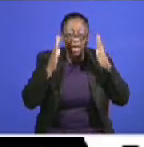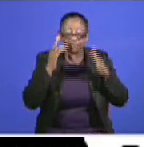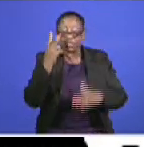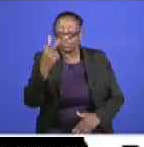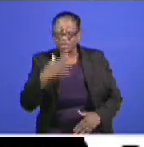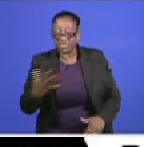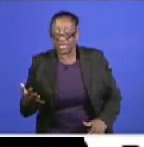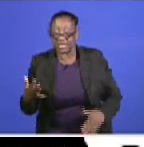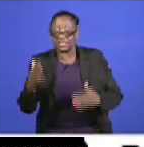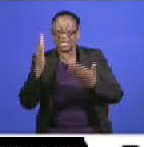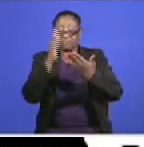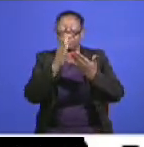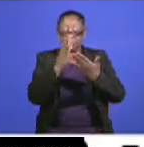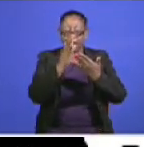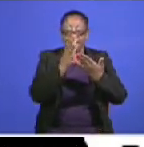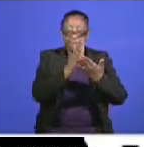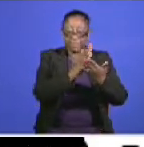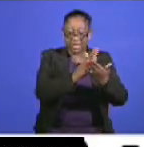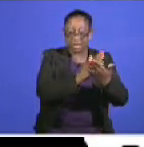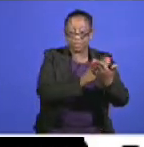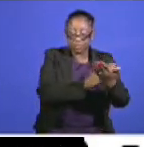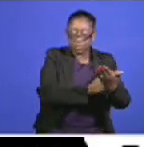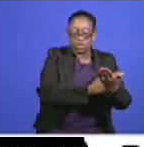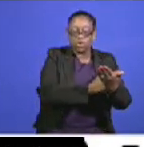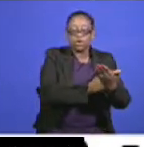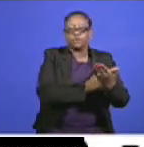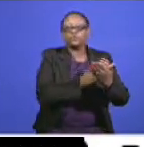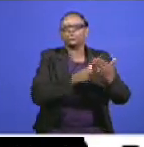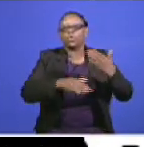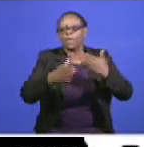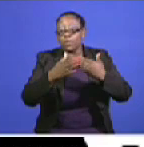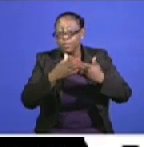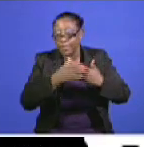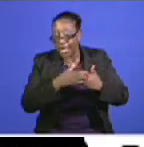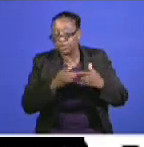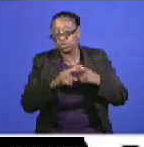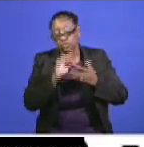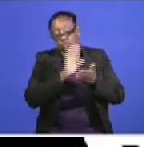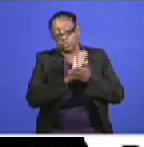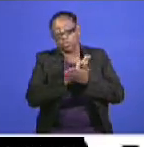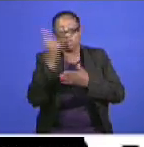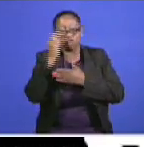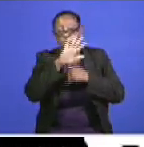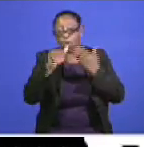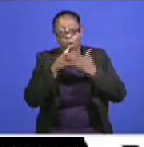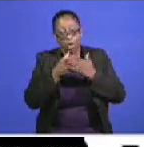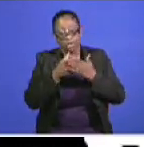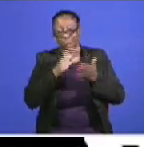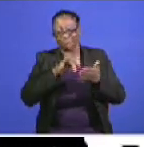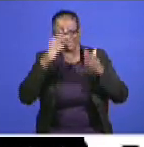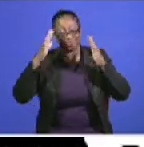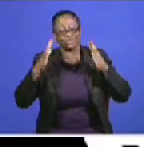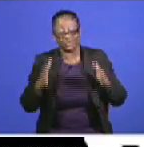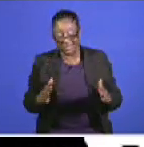models have been developed for back to school, which were shared with all education stakeholders prior to finalization.